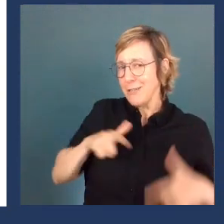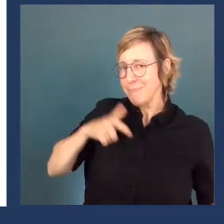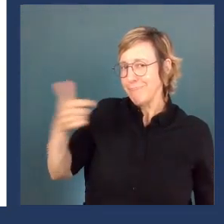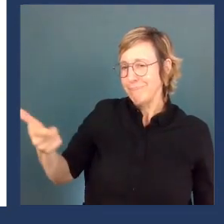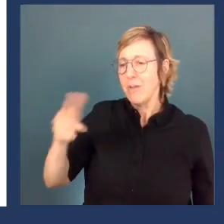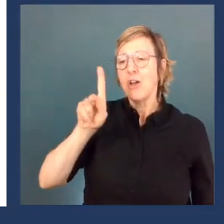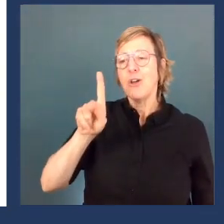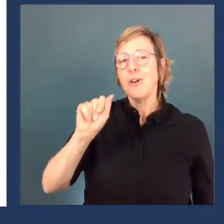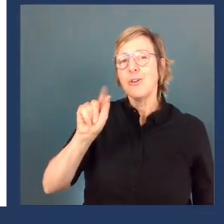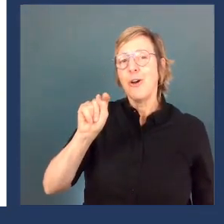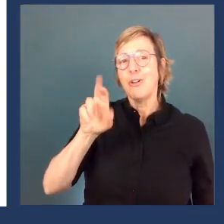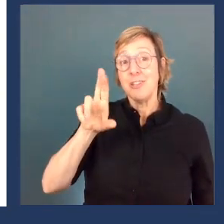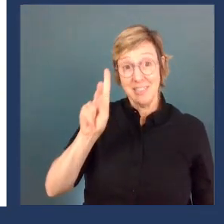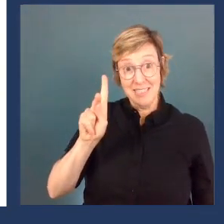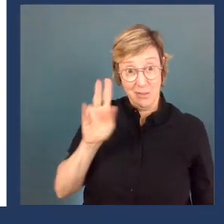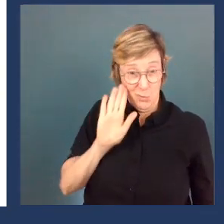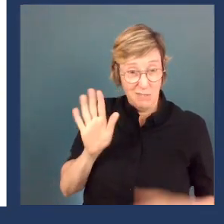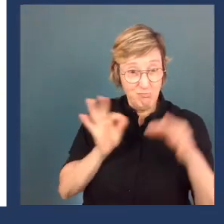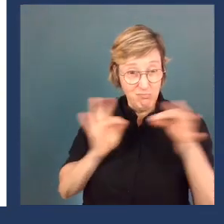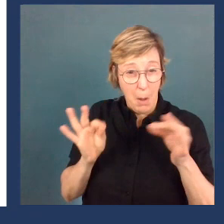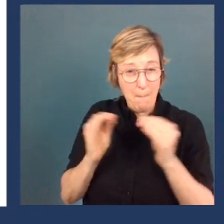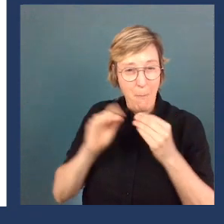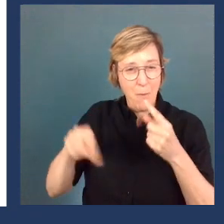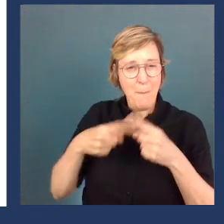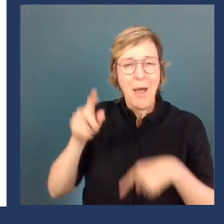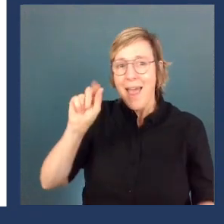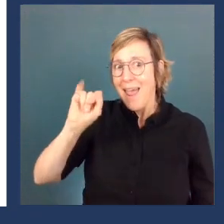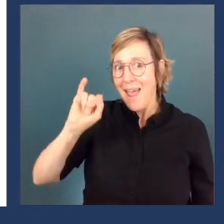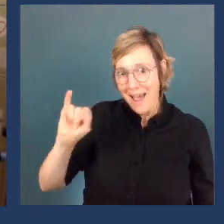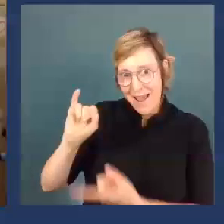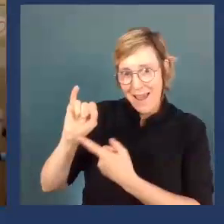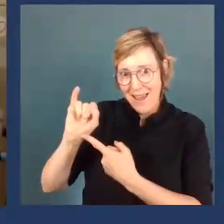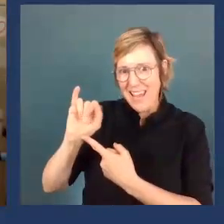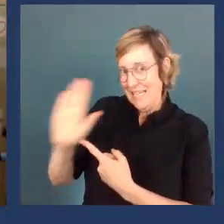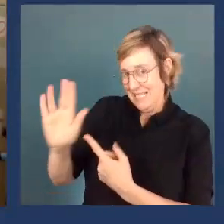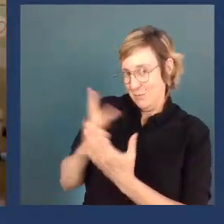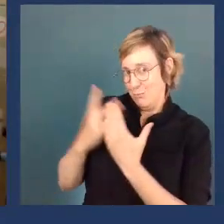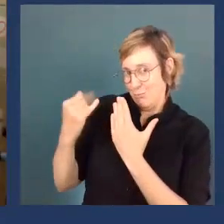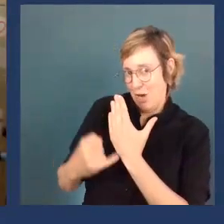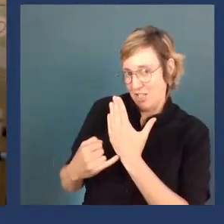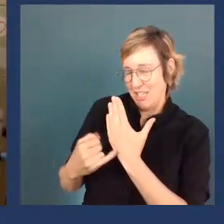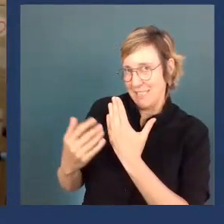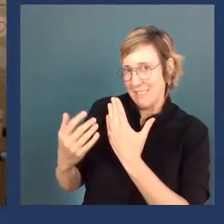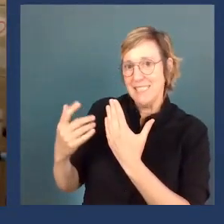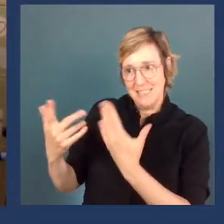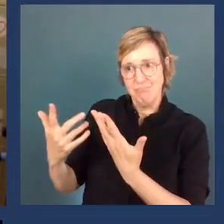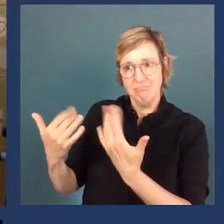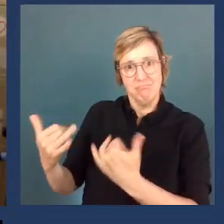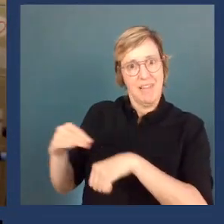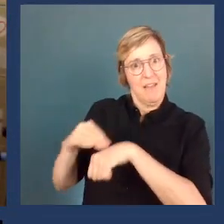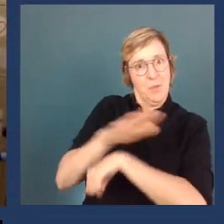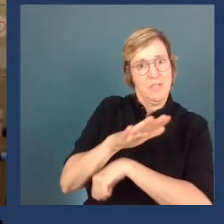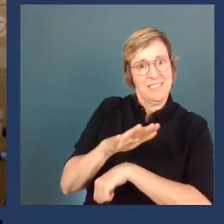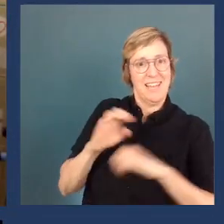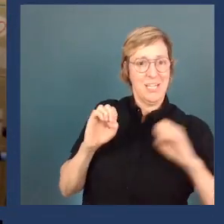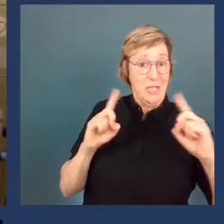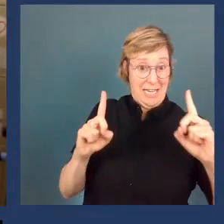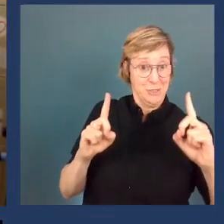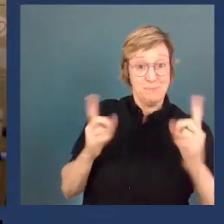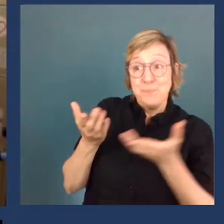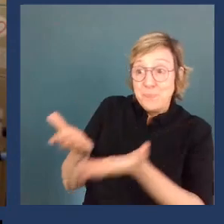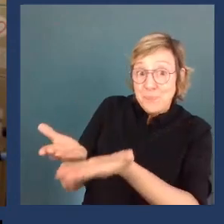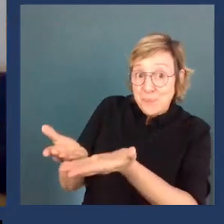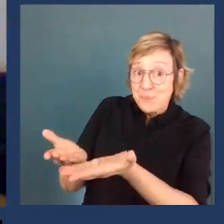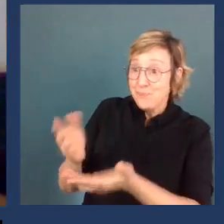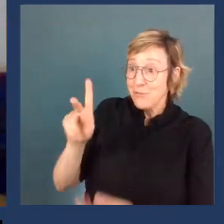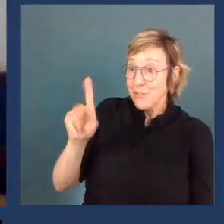who will tell us more about AI and how his project is influencing education and AI. Kartik, on